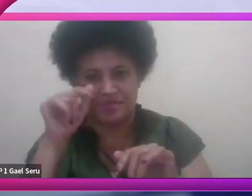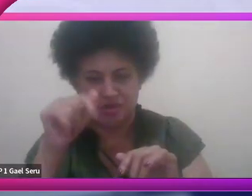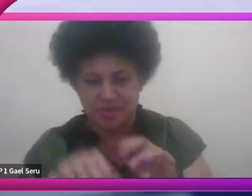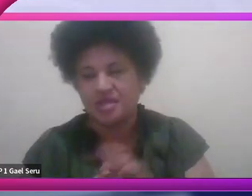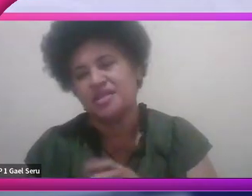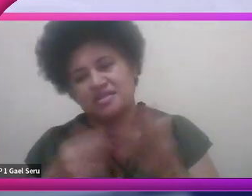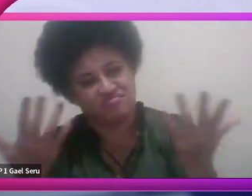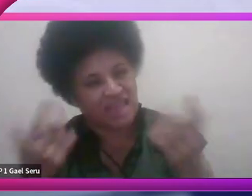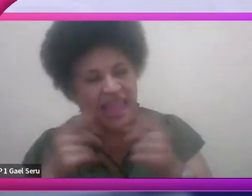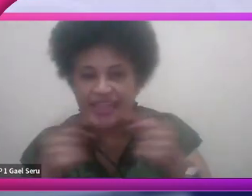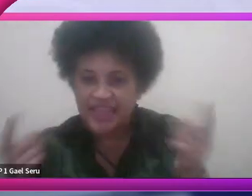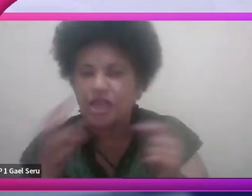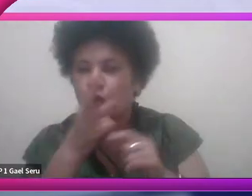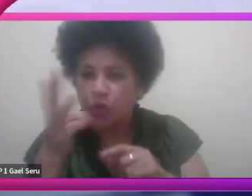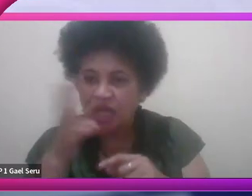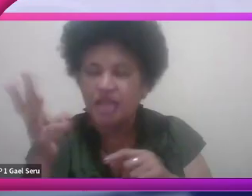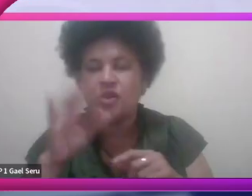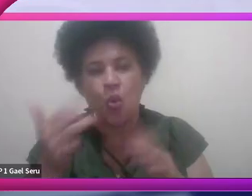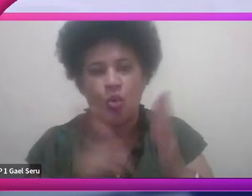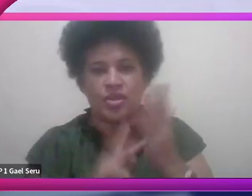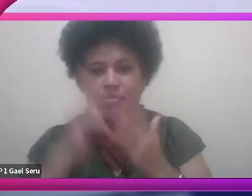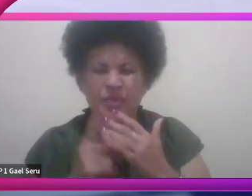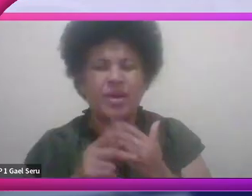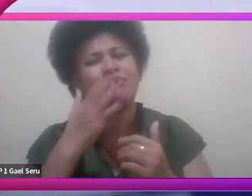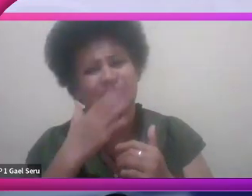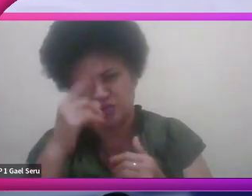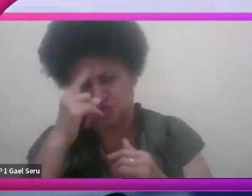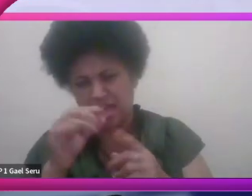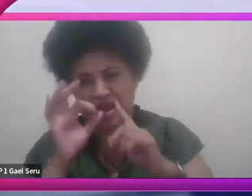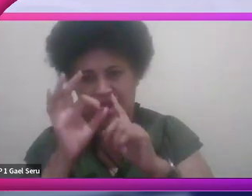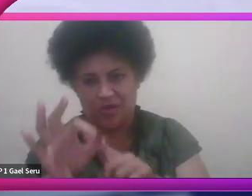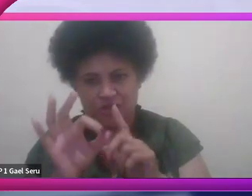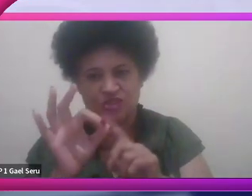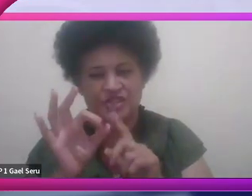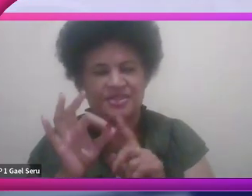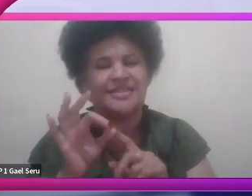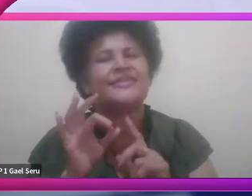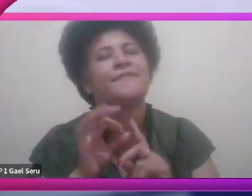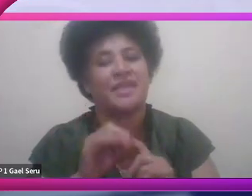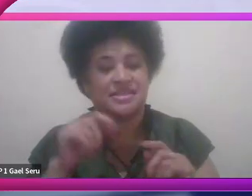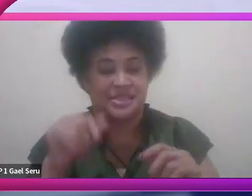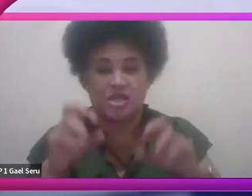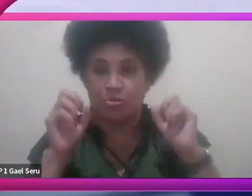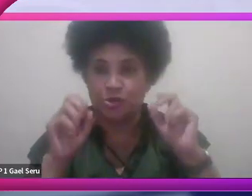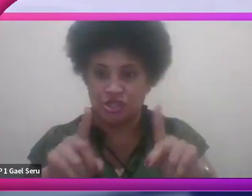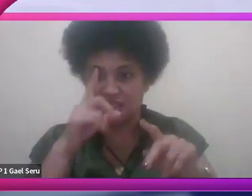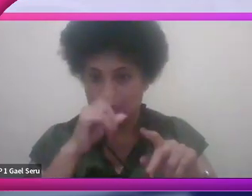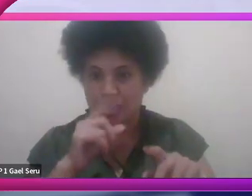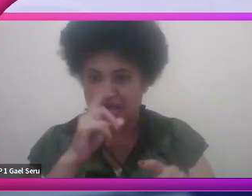technical or the program and things like that. Please do ask questions. So this is opportunity for us to discuss on this topic and